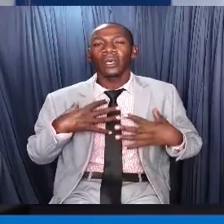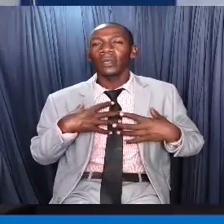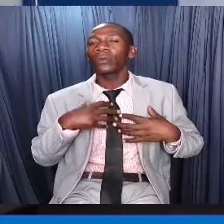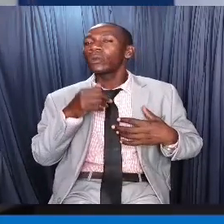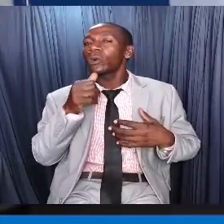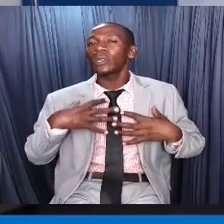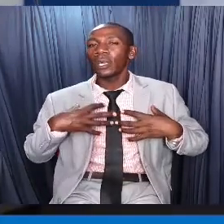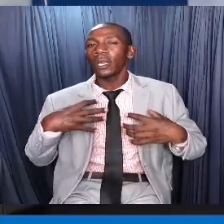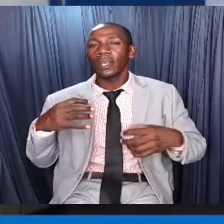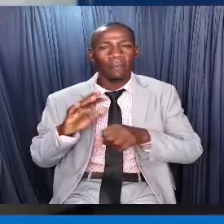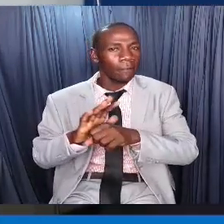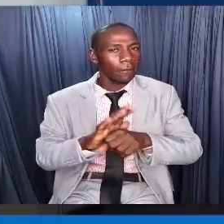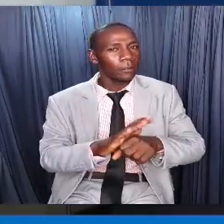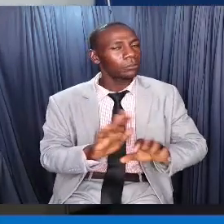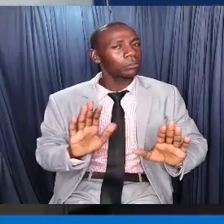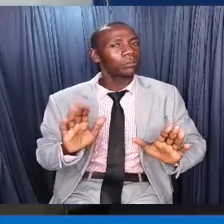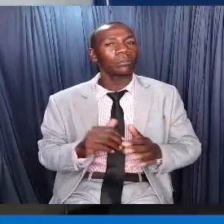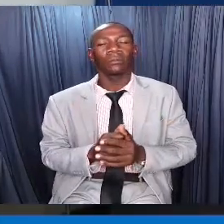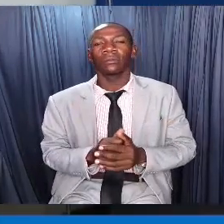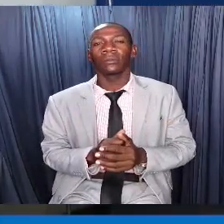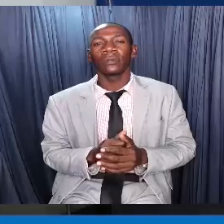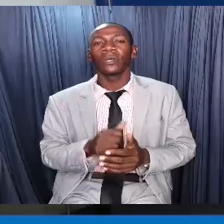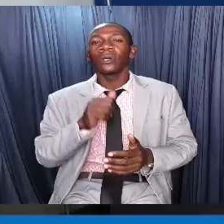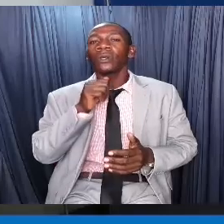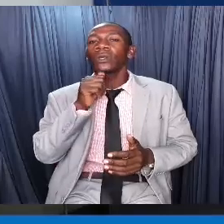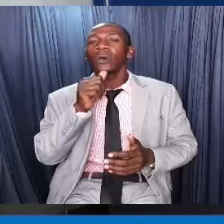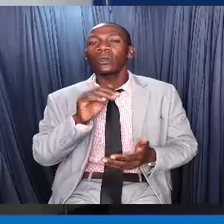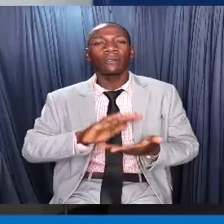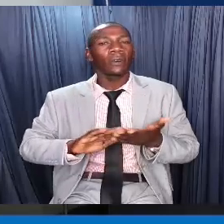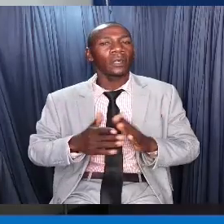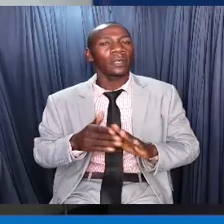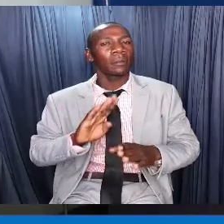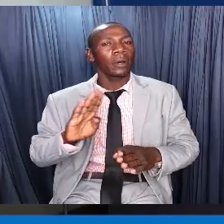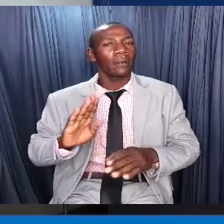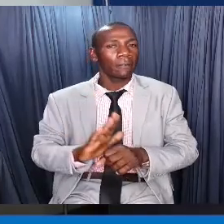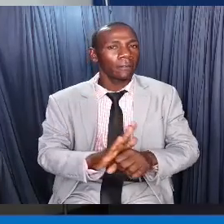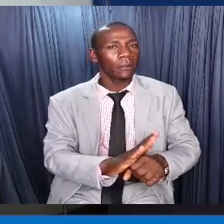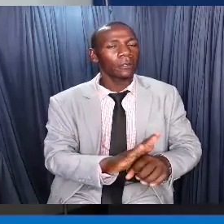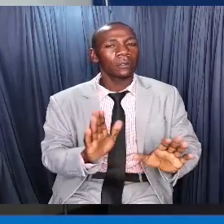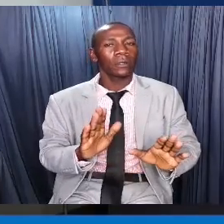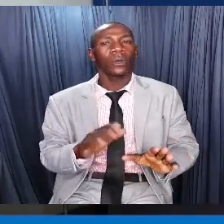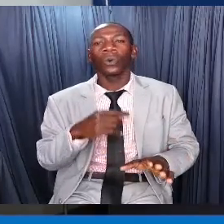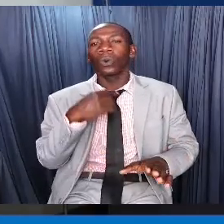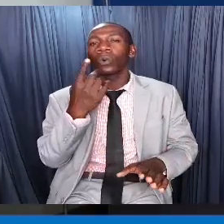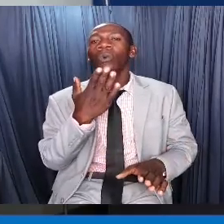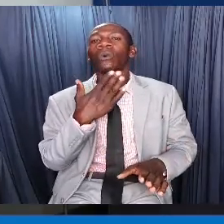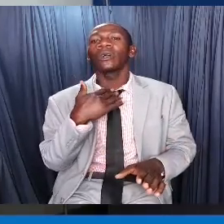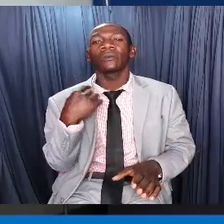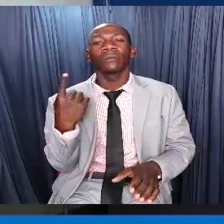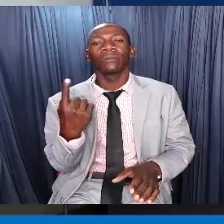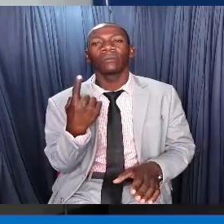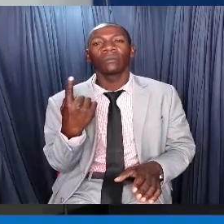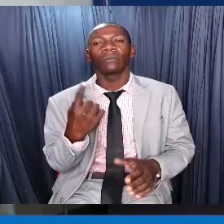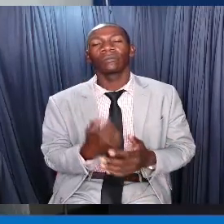lazima. He doesn't heal anybody by force. Asamehe mtu kwa lazima. He doesn't forgive anybody by force. Ni mtu atakaye. To whosoever